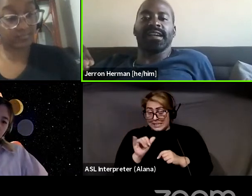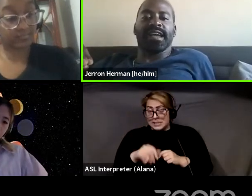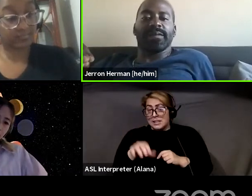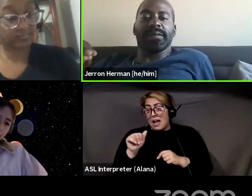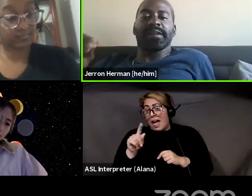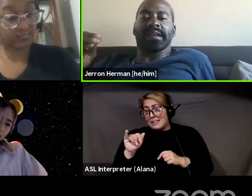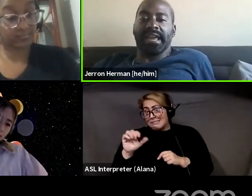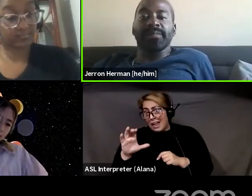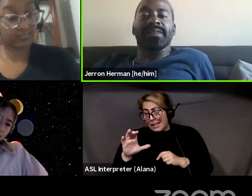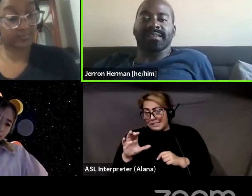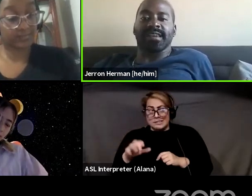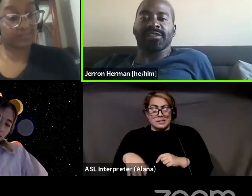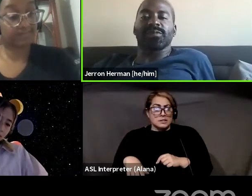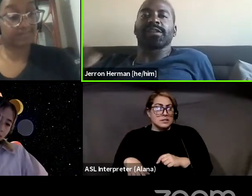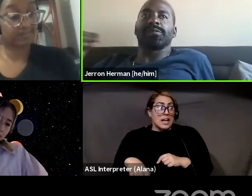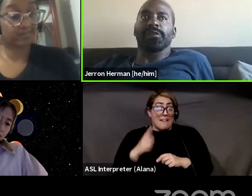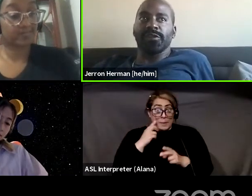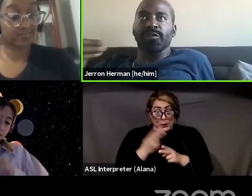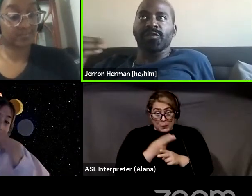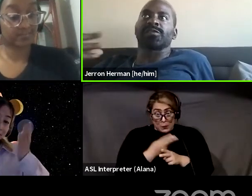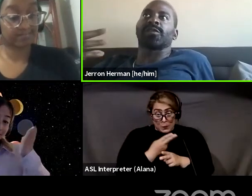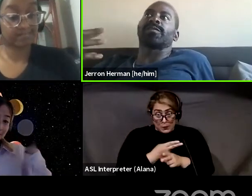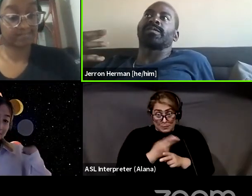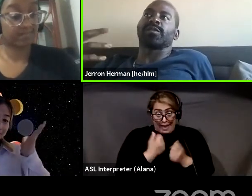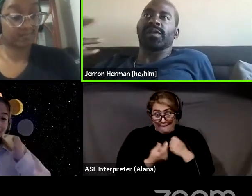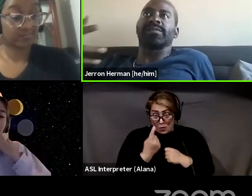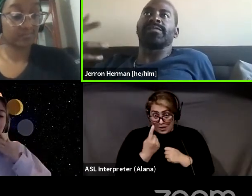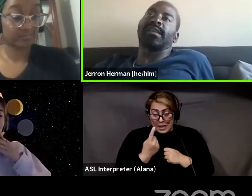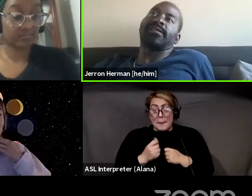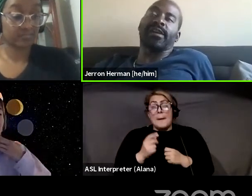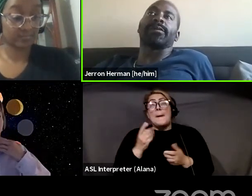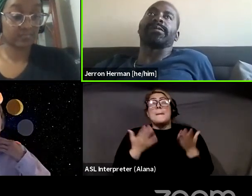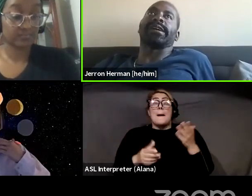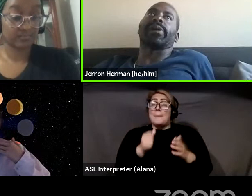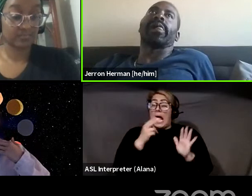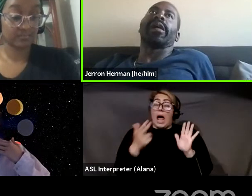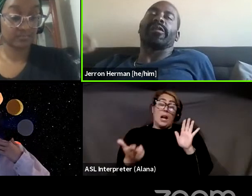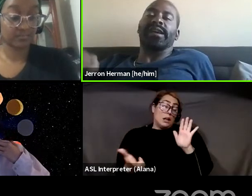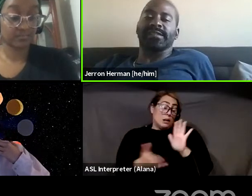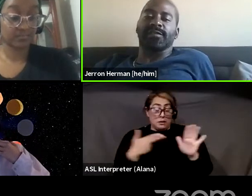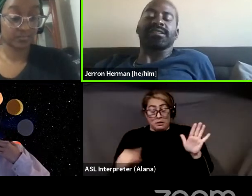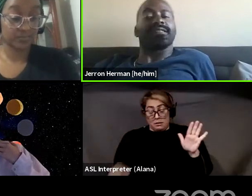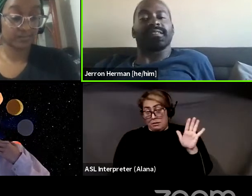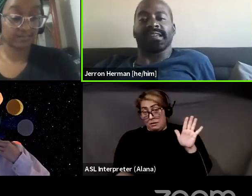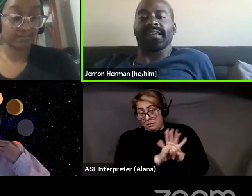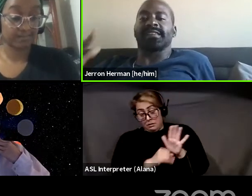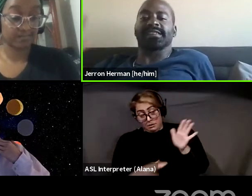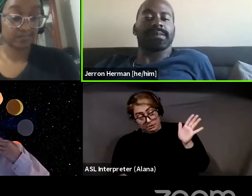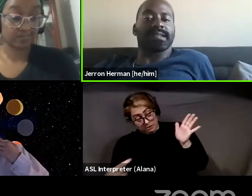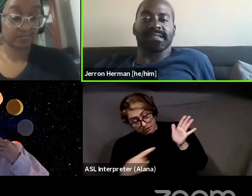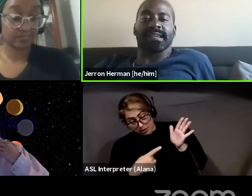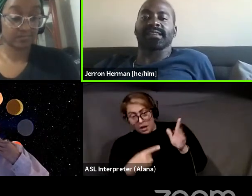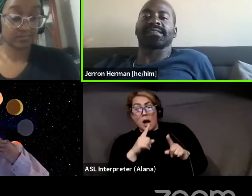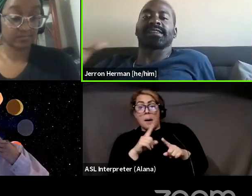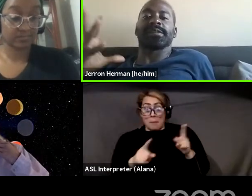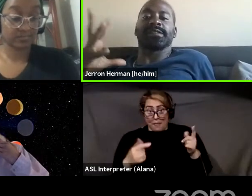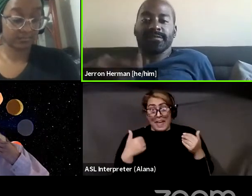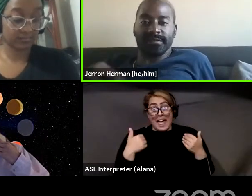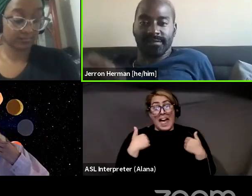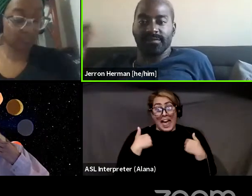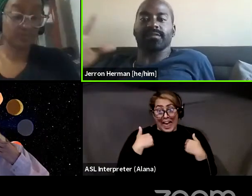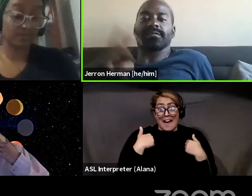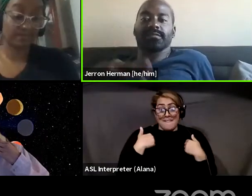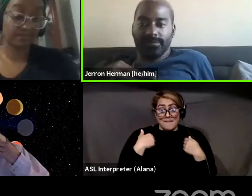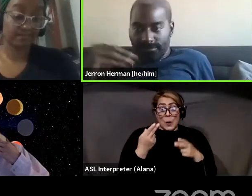everyone, maybe not named as such, but it's been used. So invariably, there is a utility in disability aesthetics that is